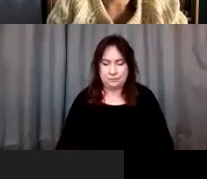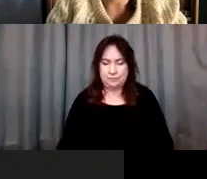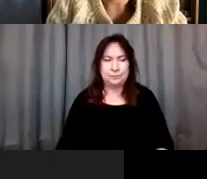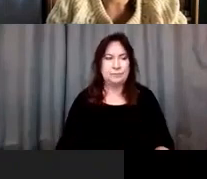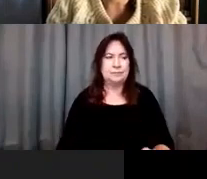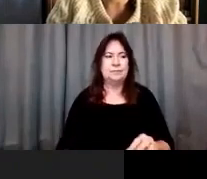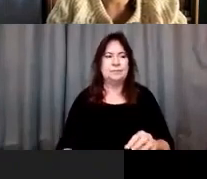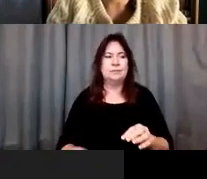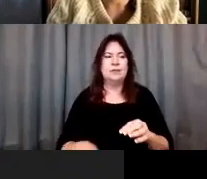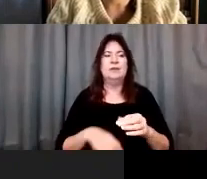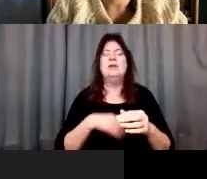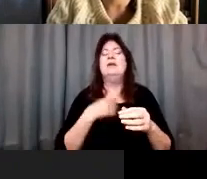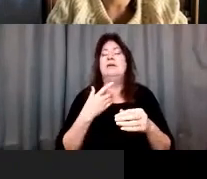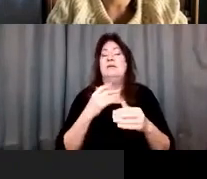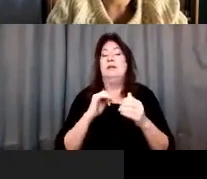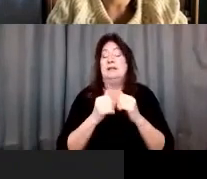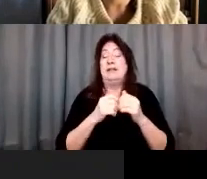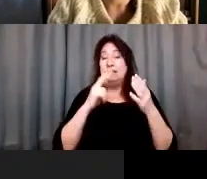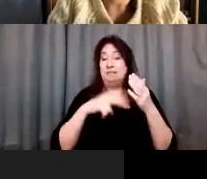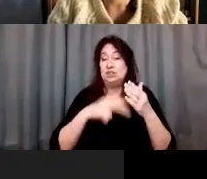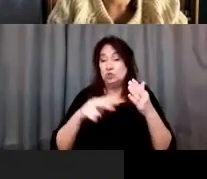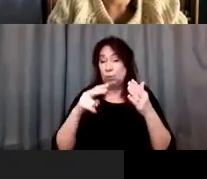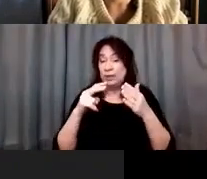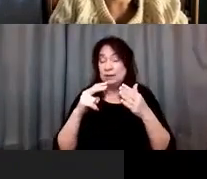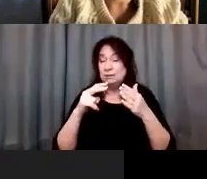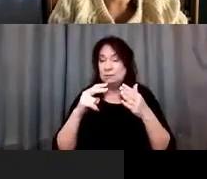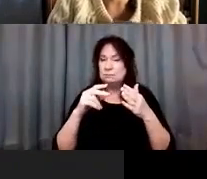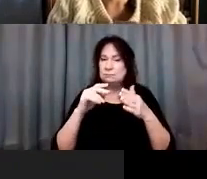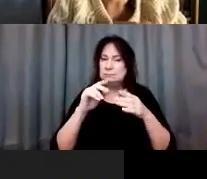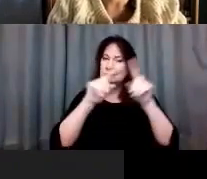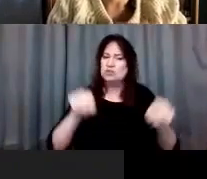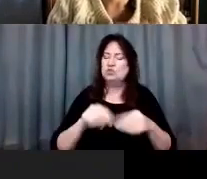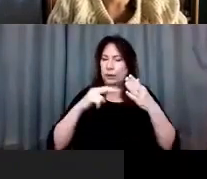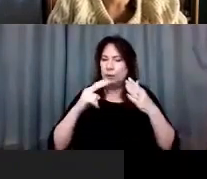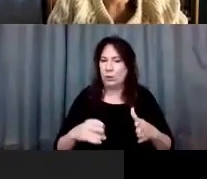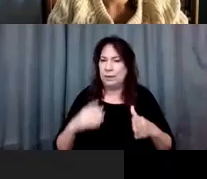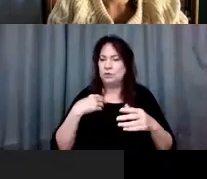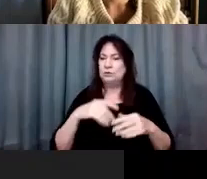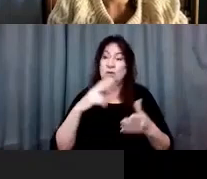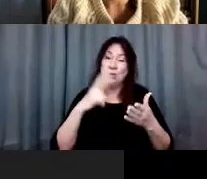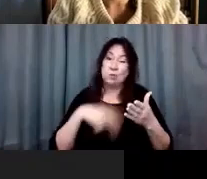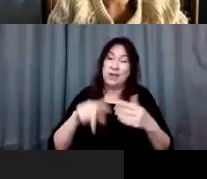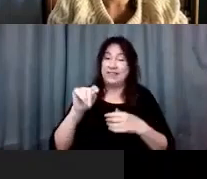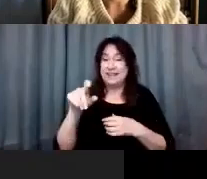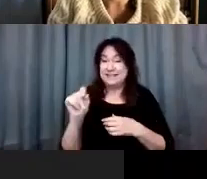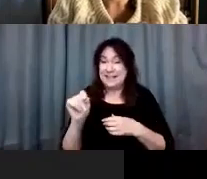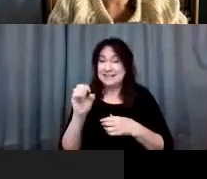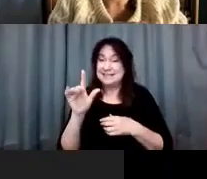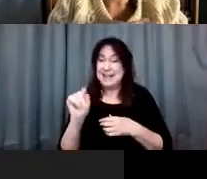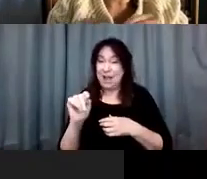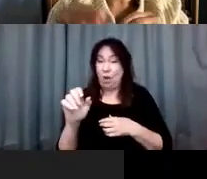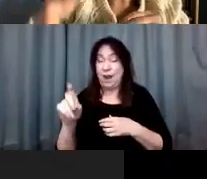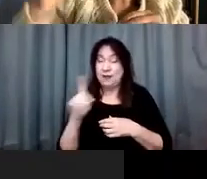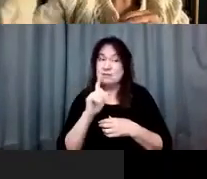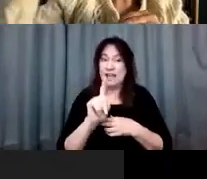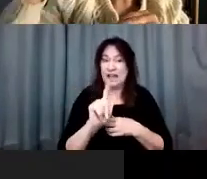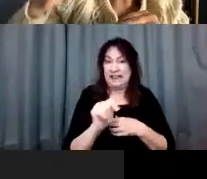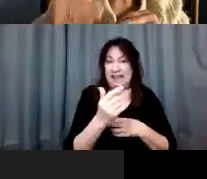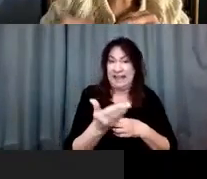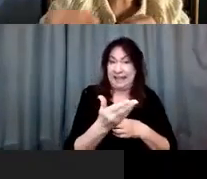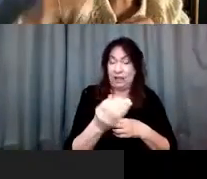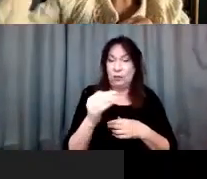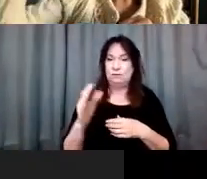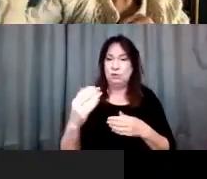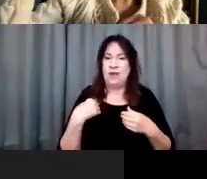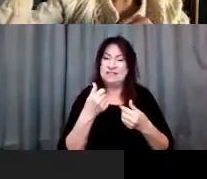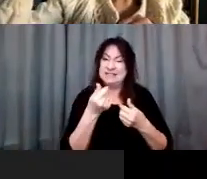the way that screen readers for the blind and visually impaired read text out loud, a link that says click here, if you have several